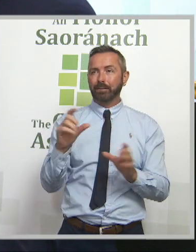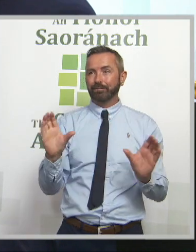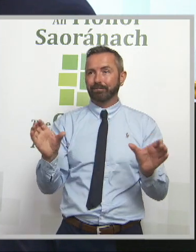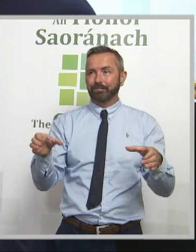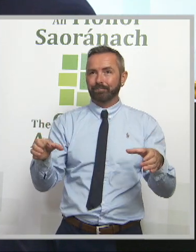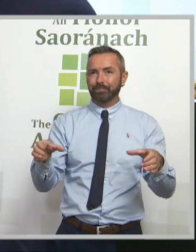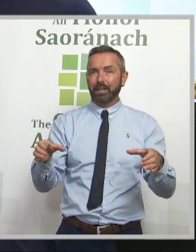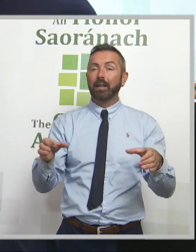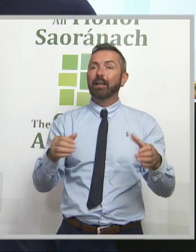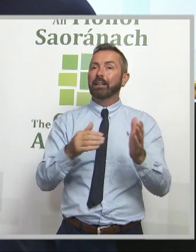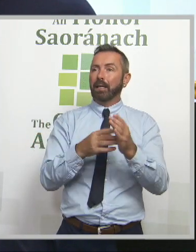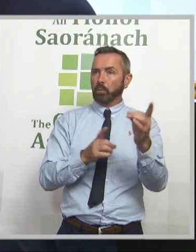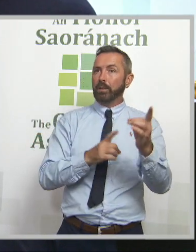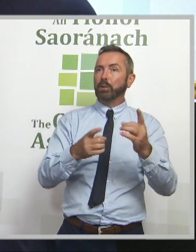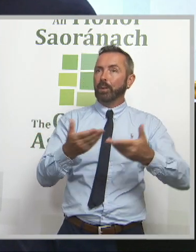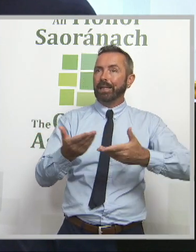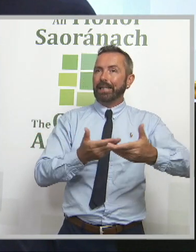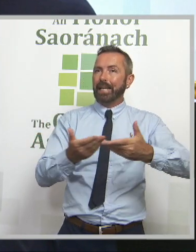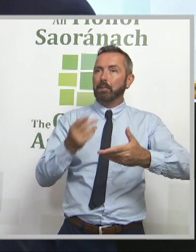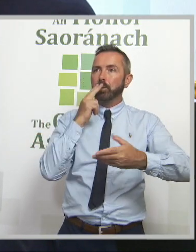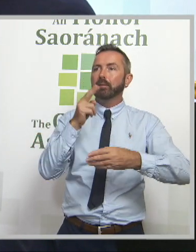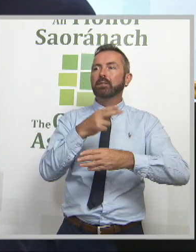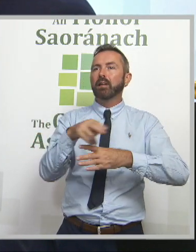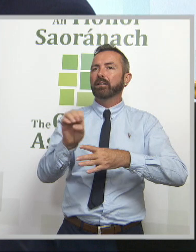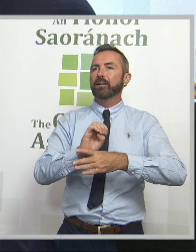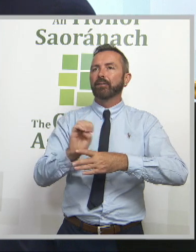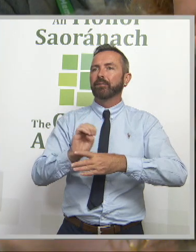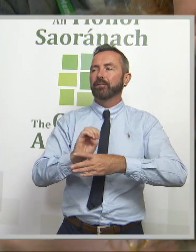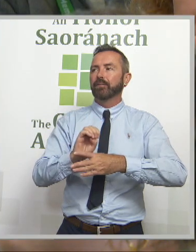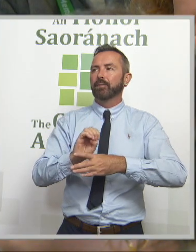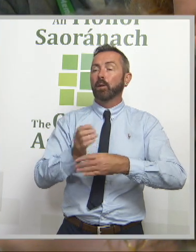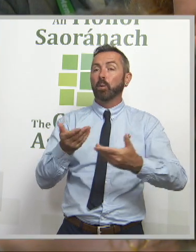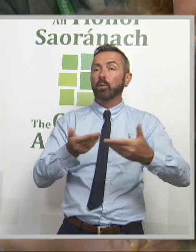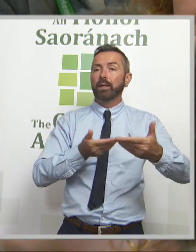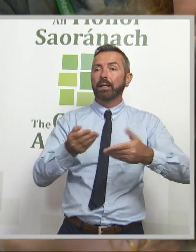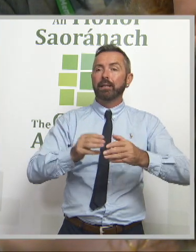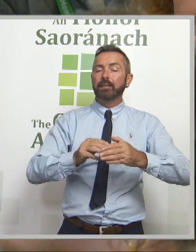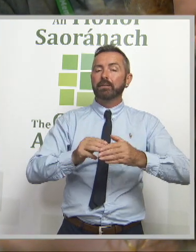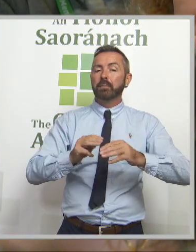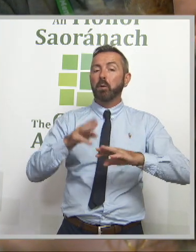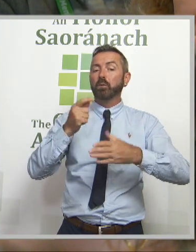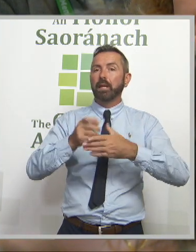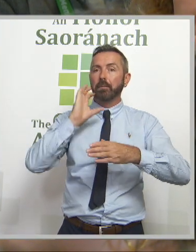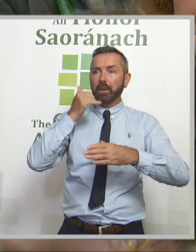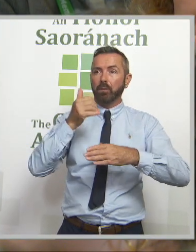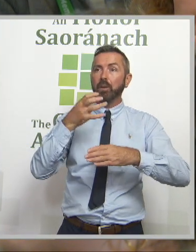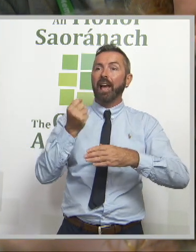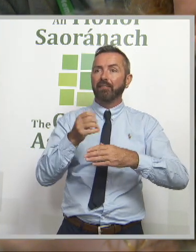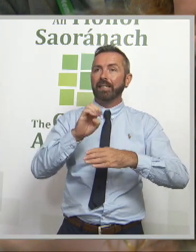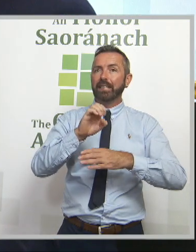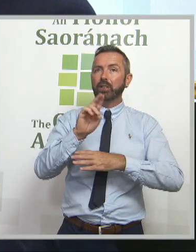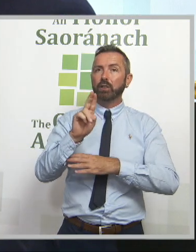liaise but I would say not sufficiently. We liaise mainly because we've been running an EU project in Monaghan to